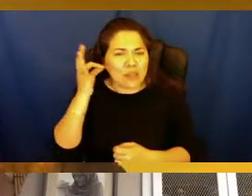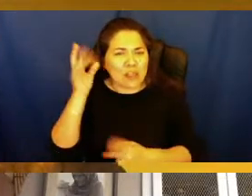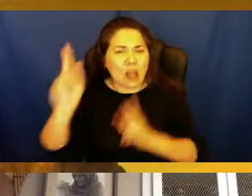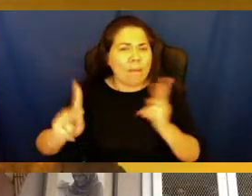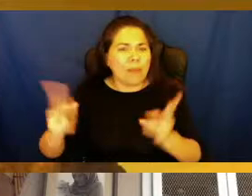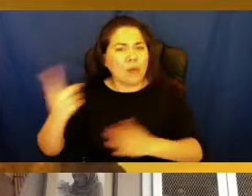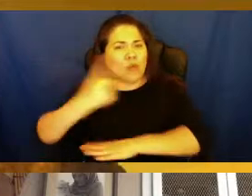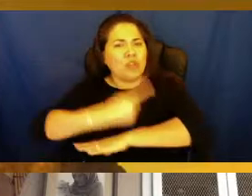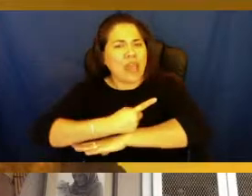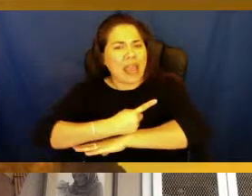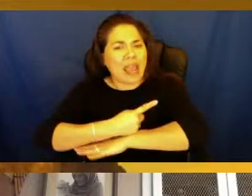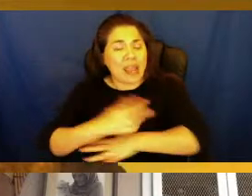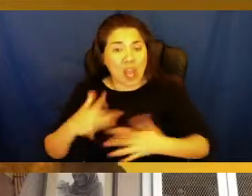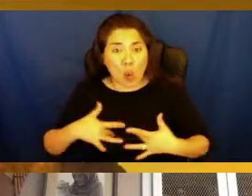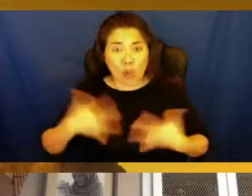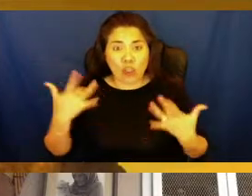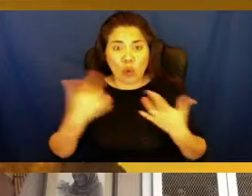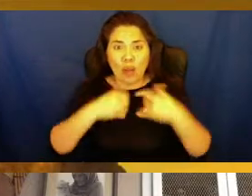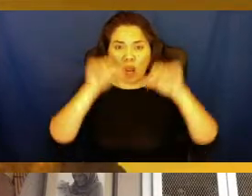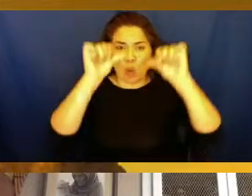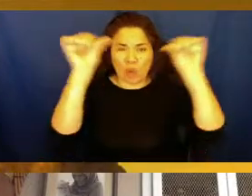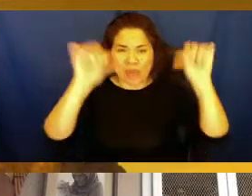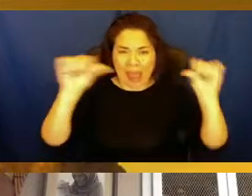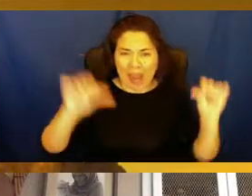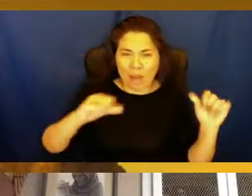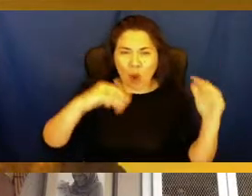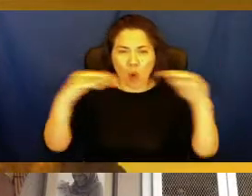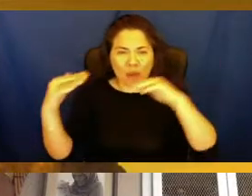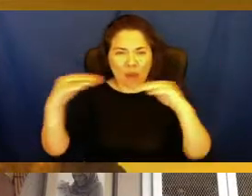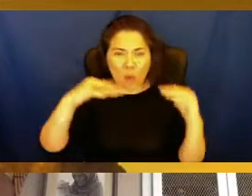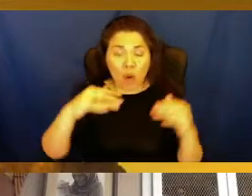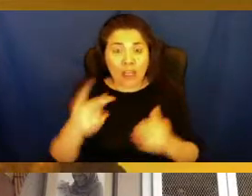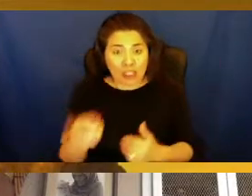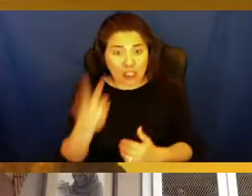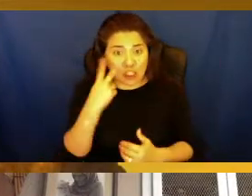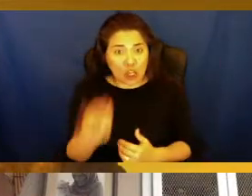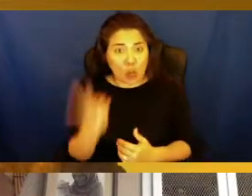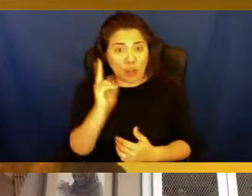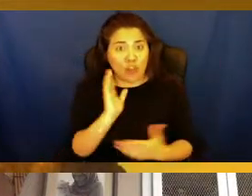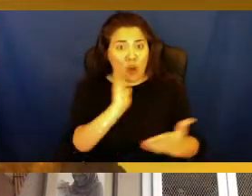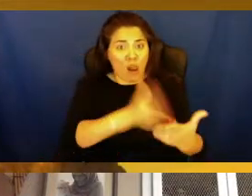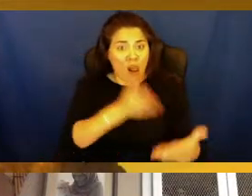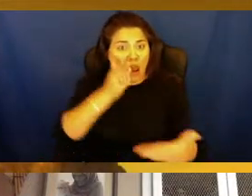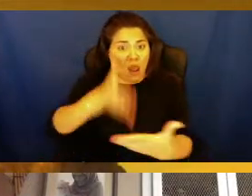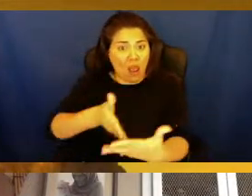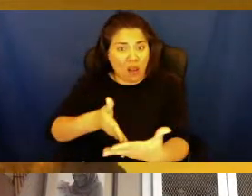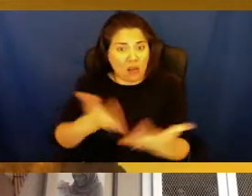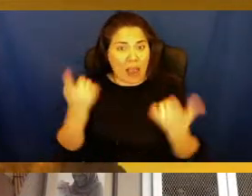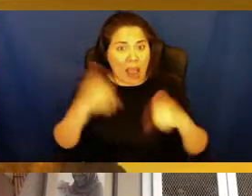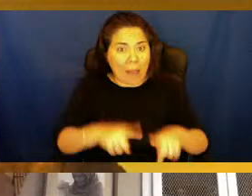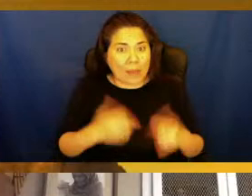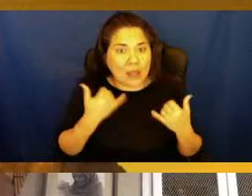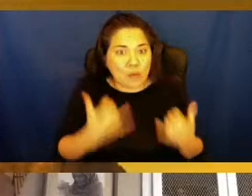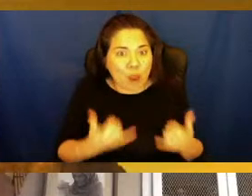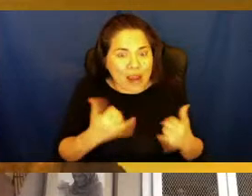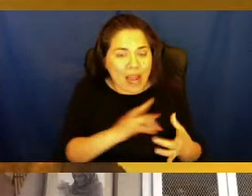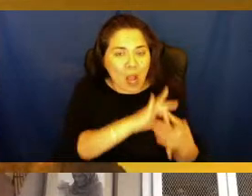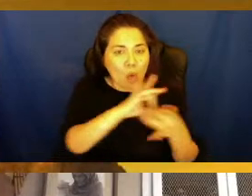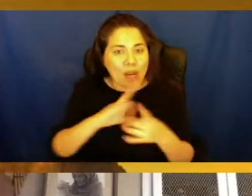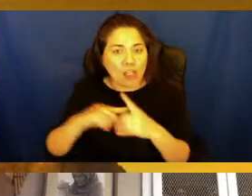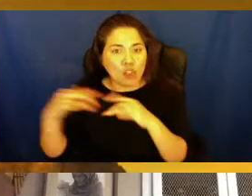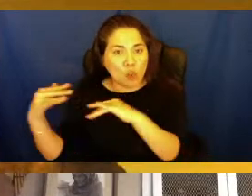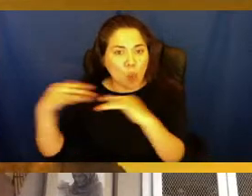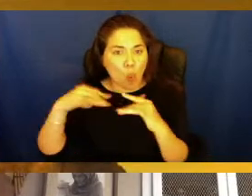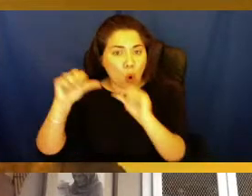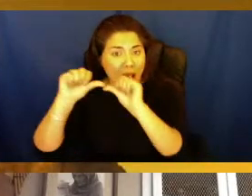going on with the Alamo and the fight. There's 2 lawsuits right now pending with the fight of the Alamo. If